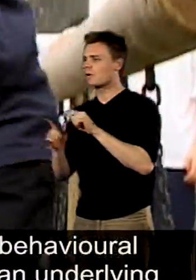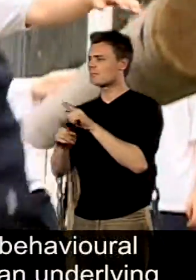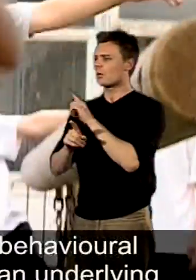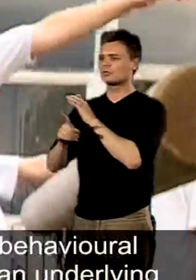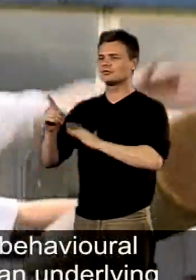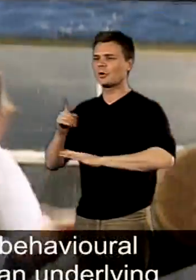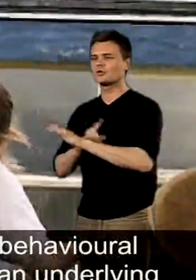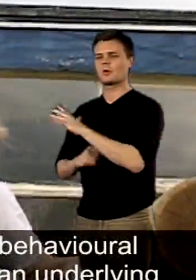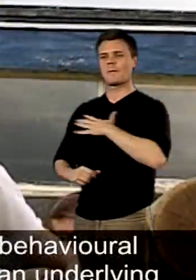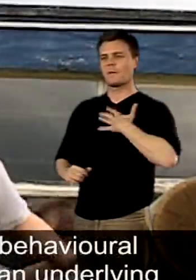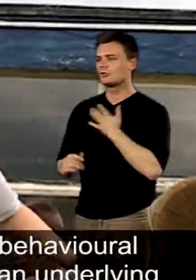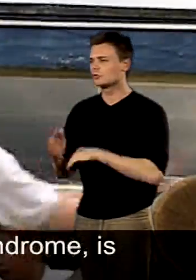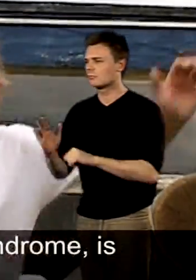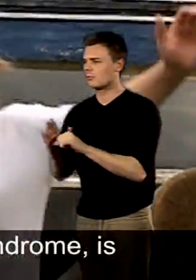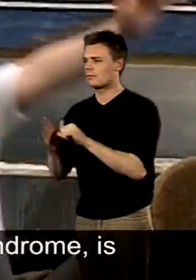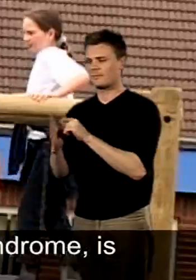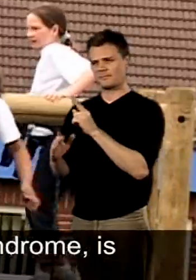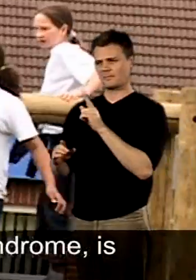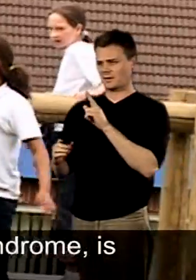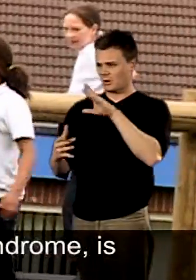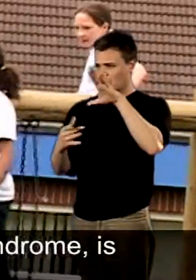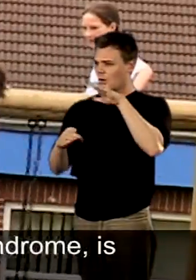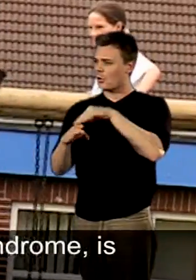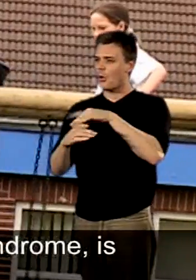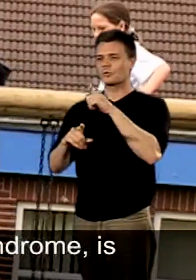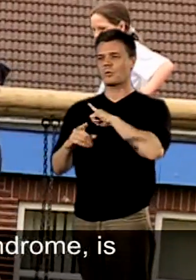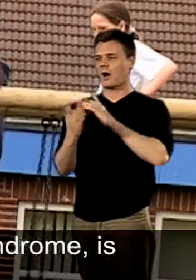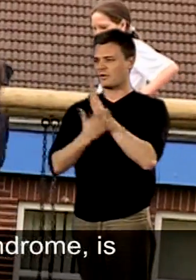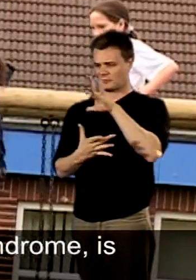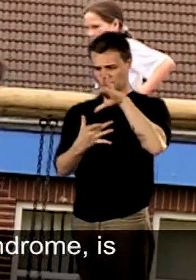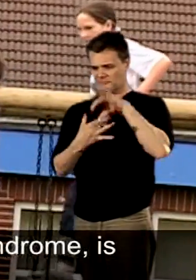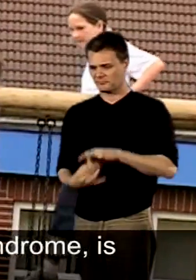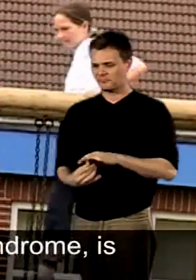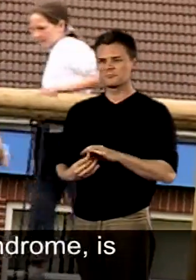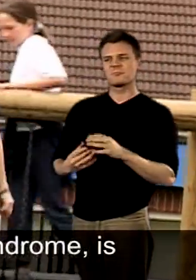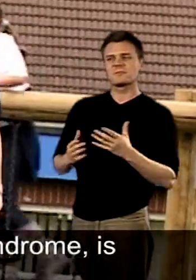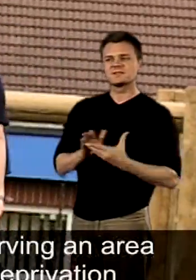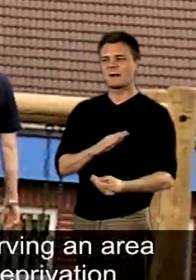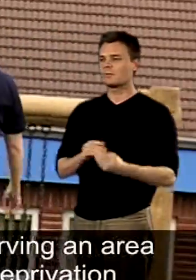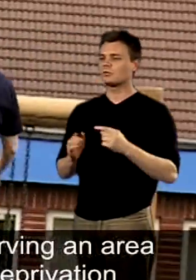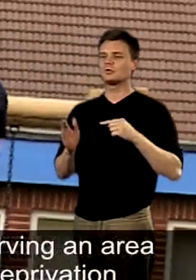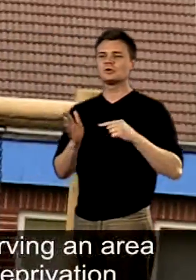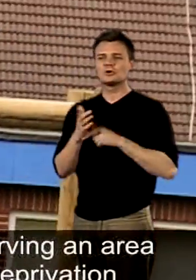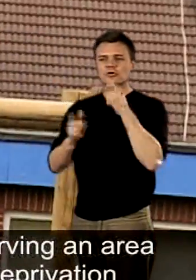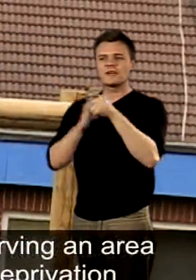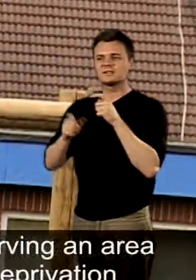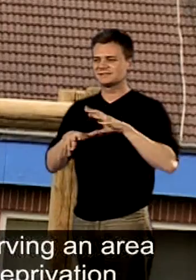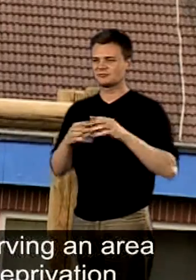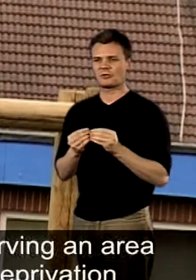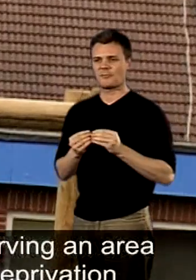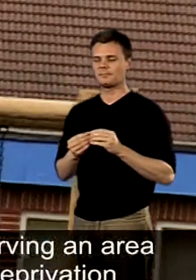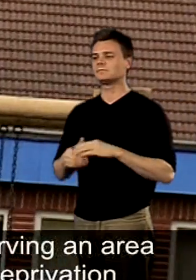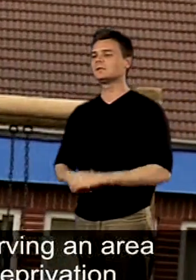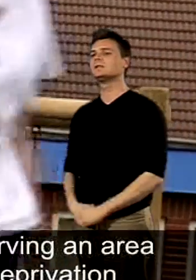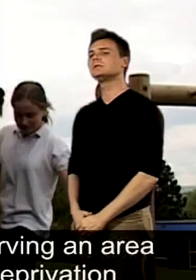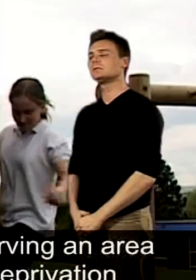where behaviour caused by an underlying impairment such as Tourette's syndrome is taken into account. Hartleybrook is a large primary